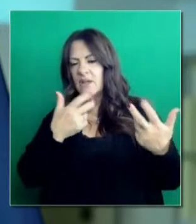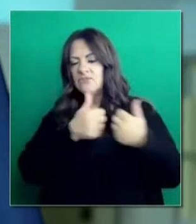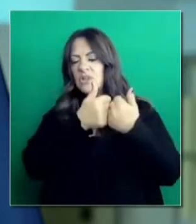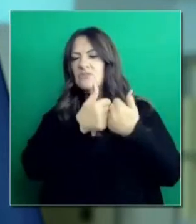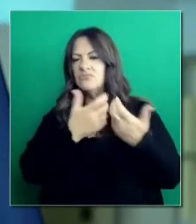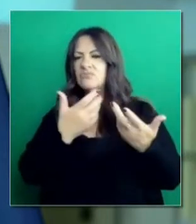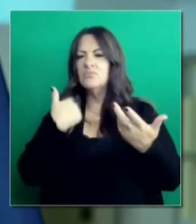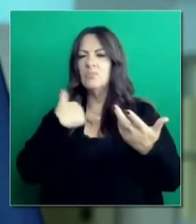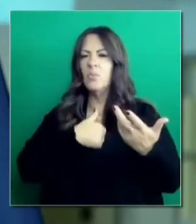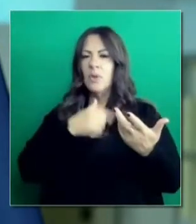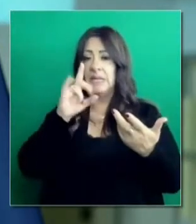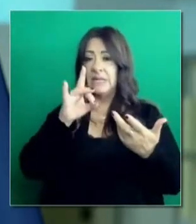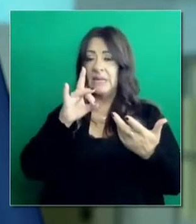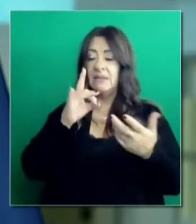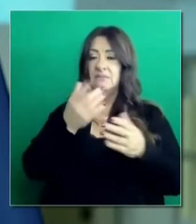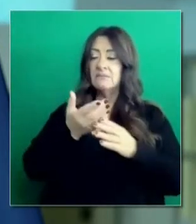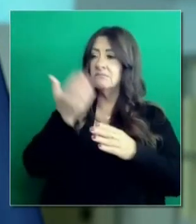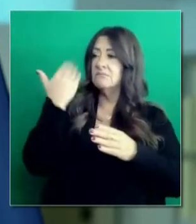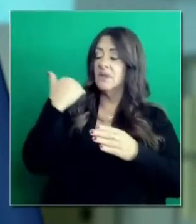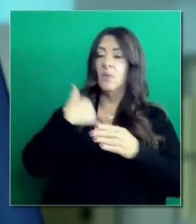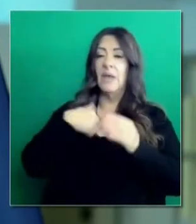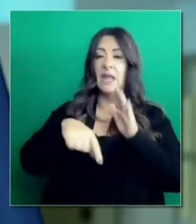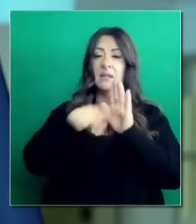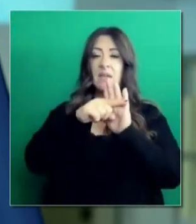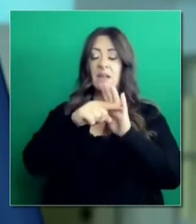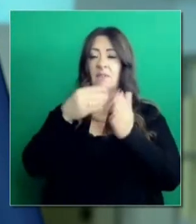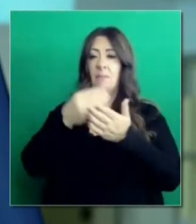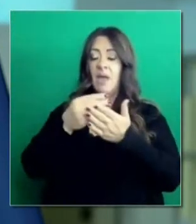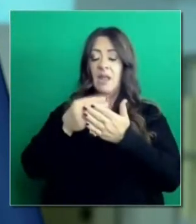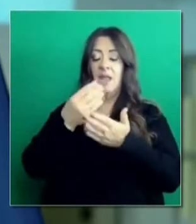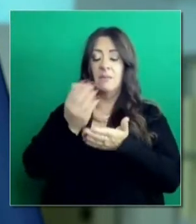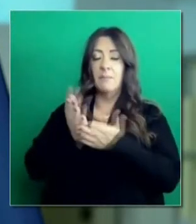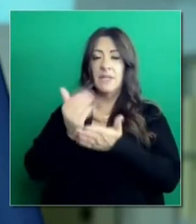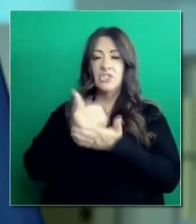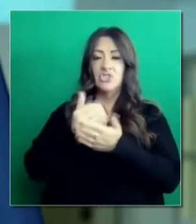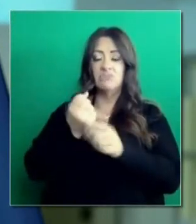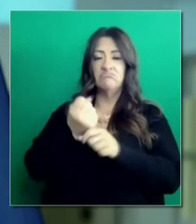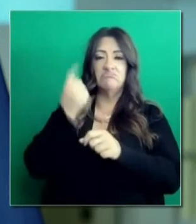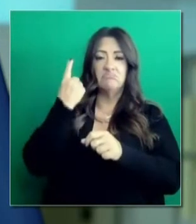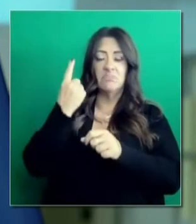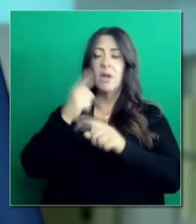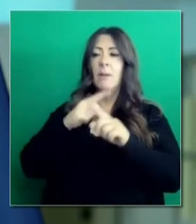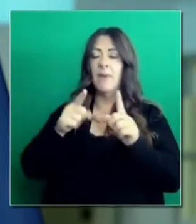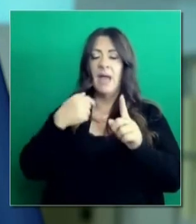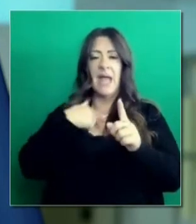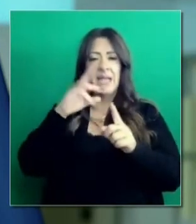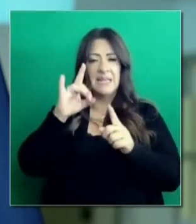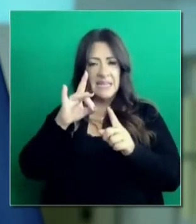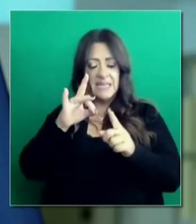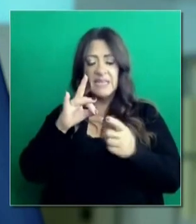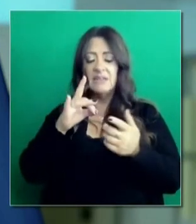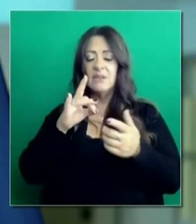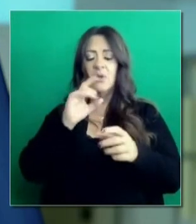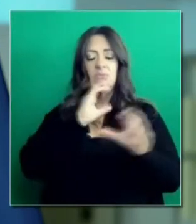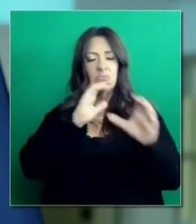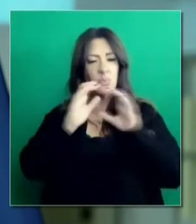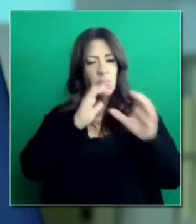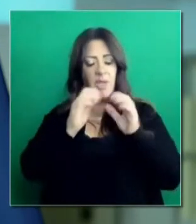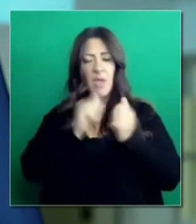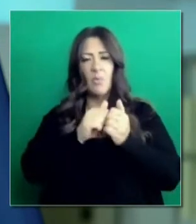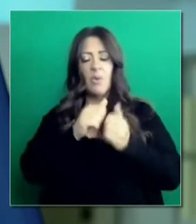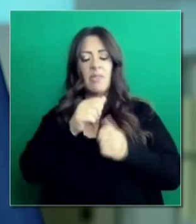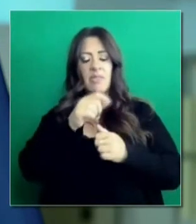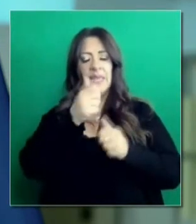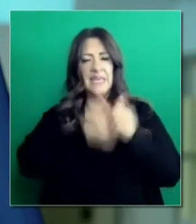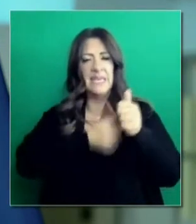state in our public employee unions across the spectrum. We worked through our differences. We had some good days. We had some